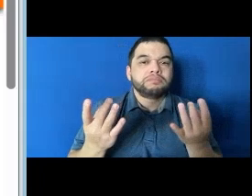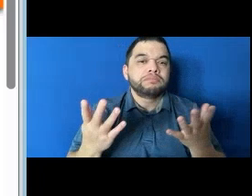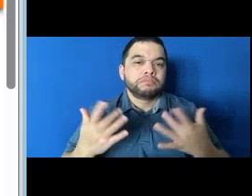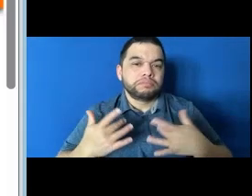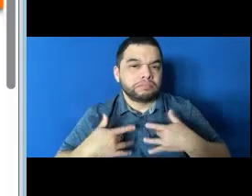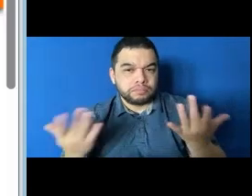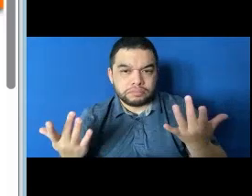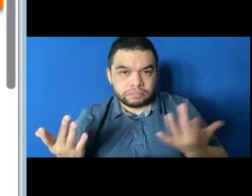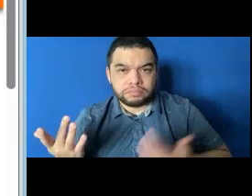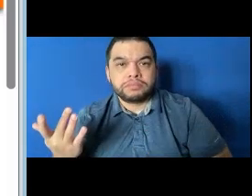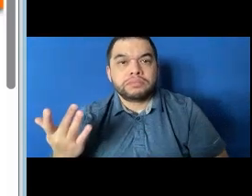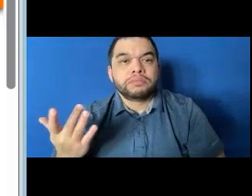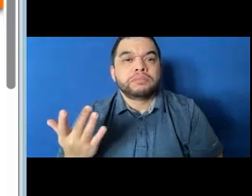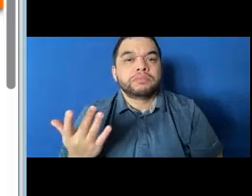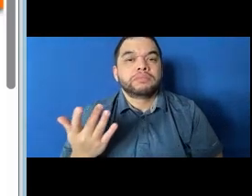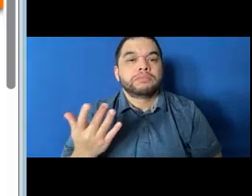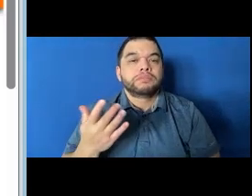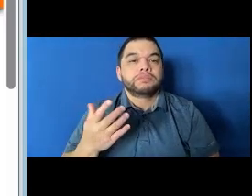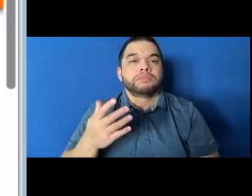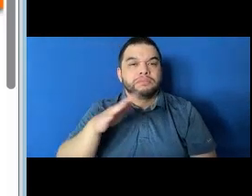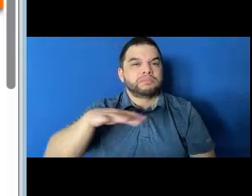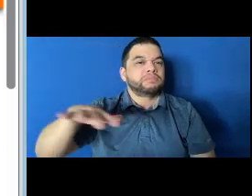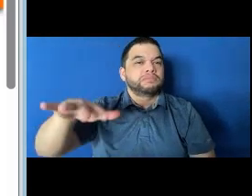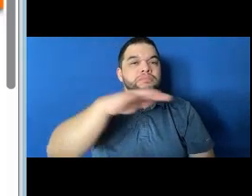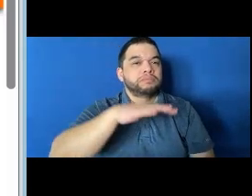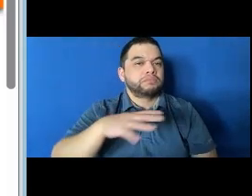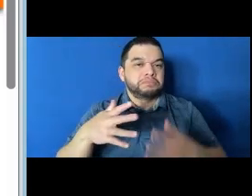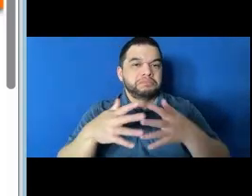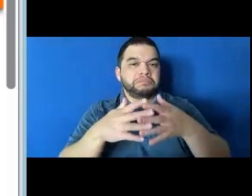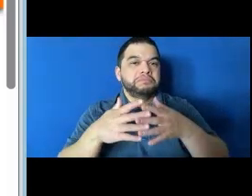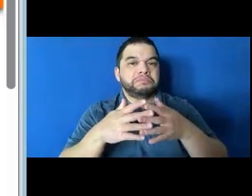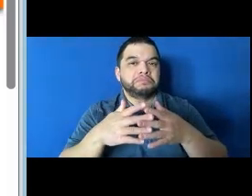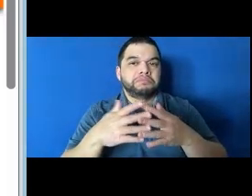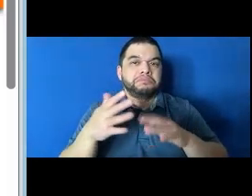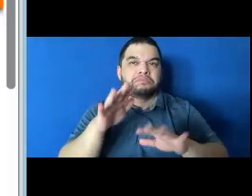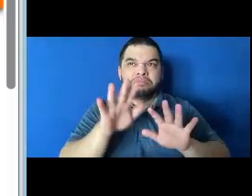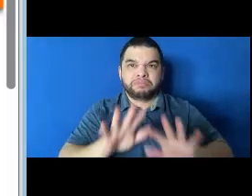dry season in several regions of the United States.